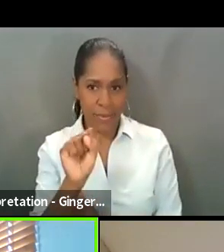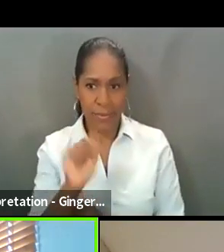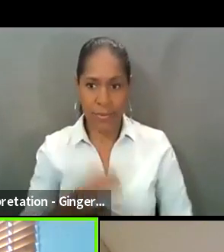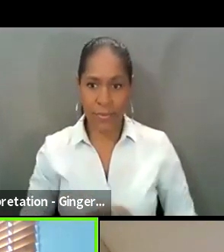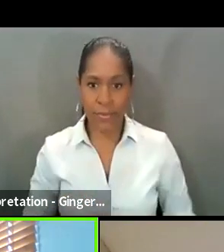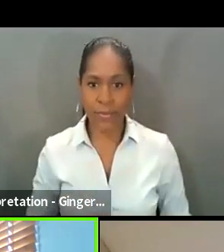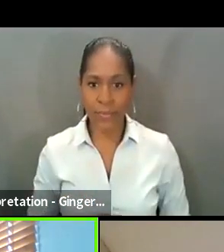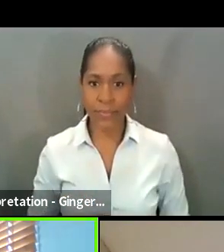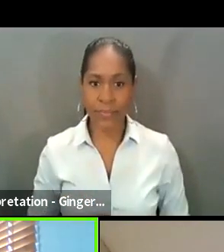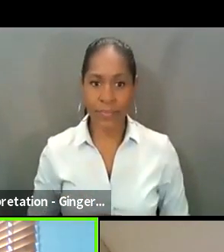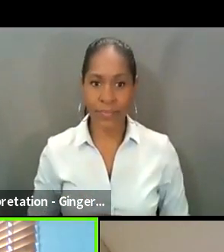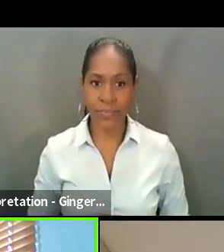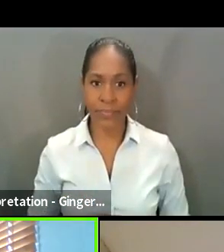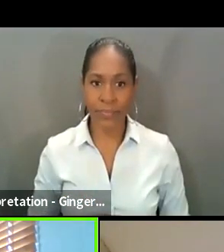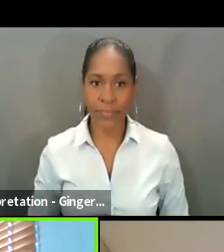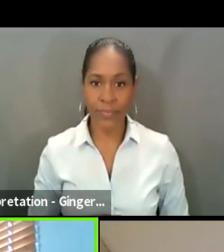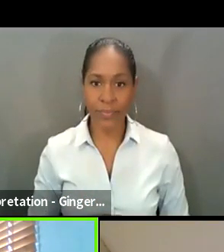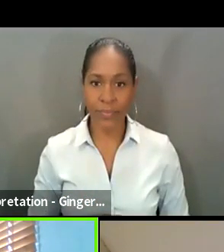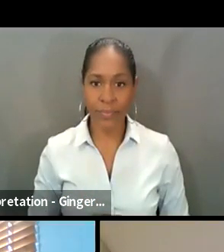Yes,